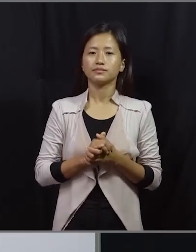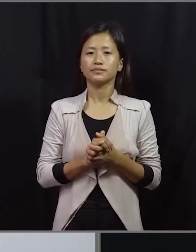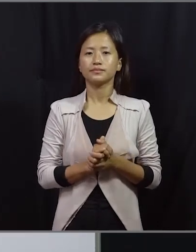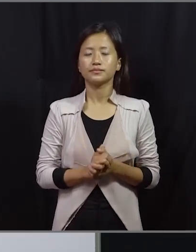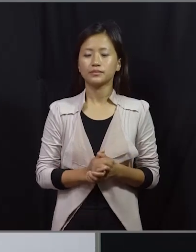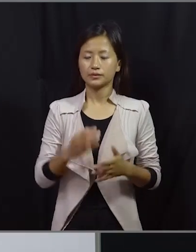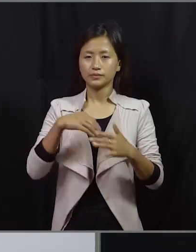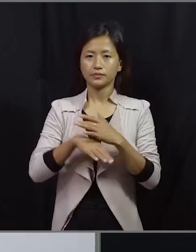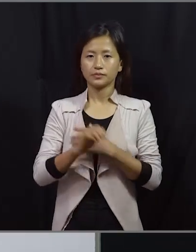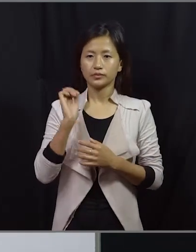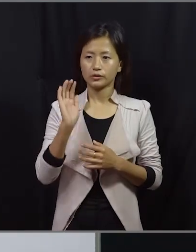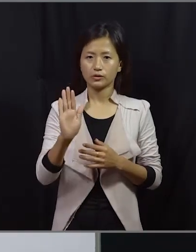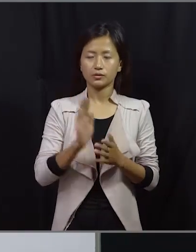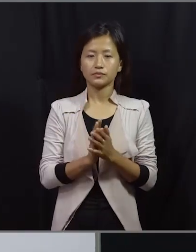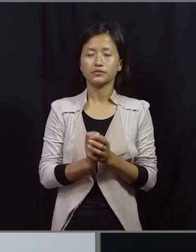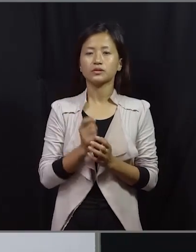in your school.